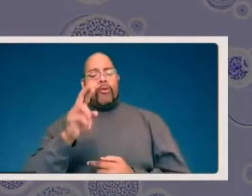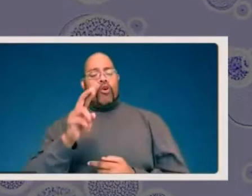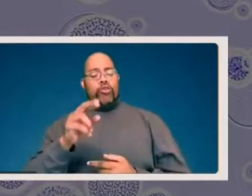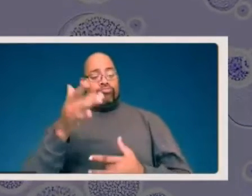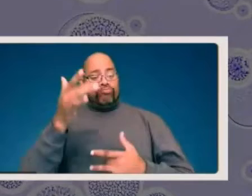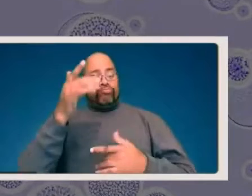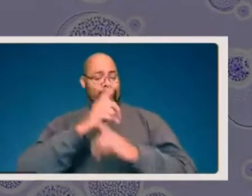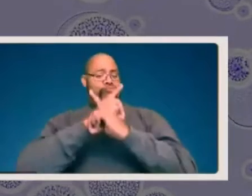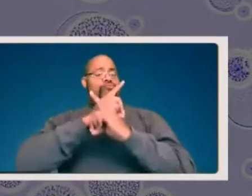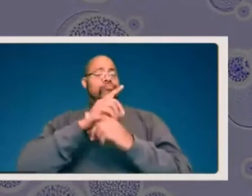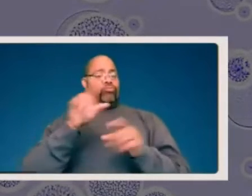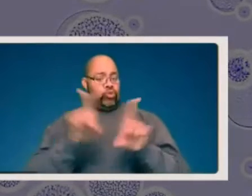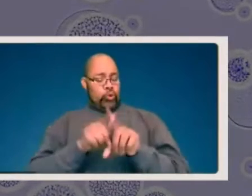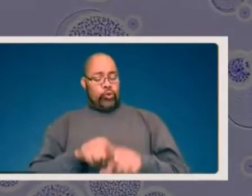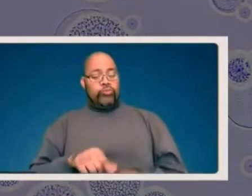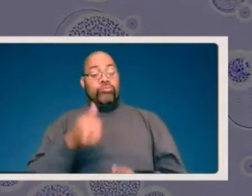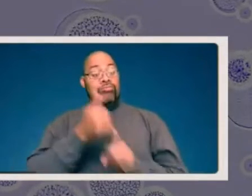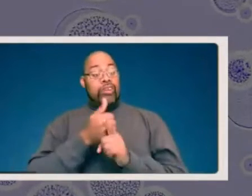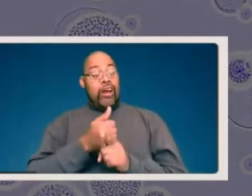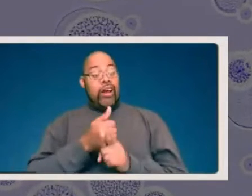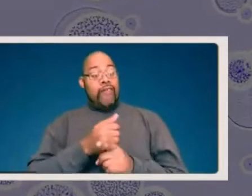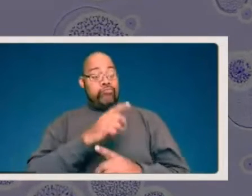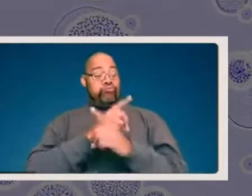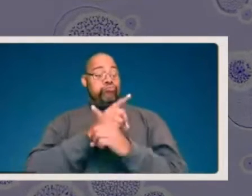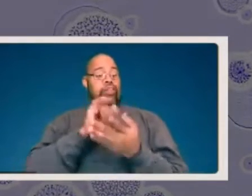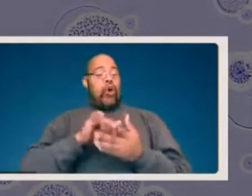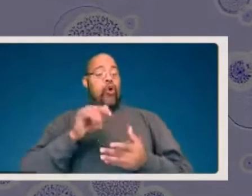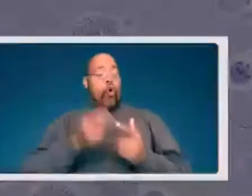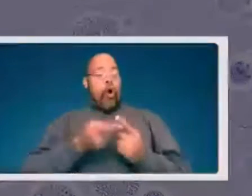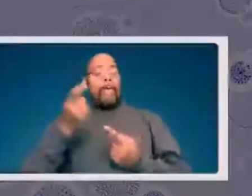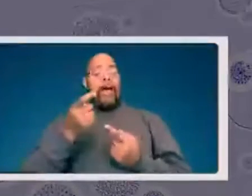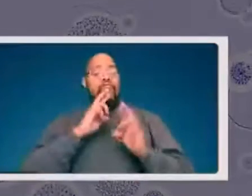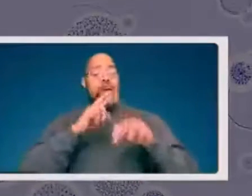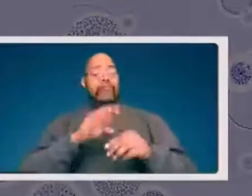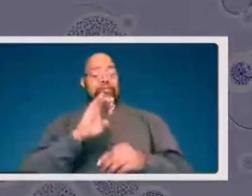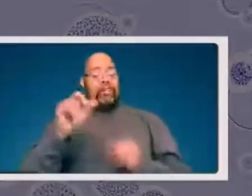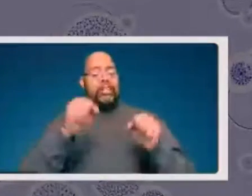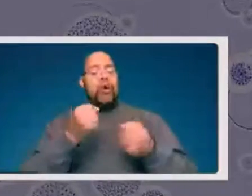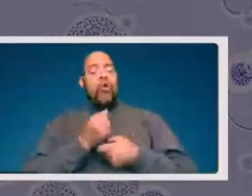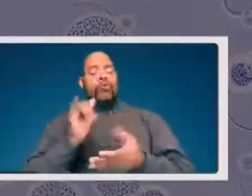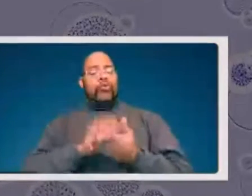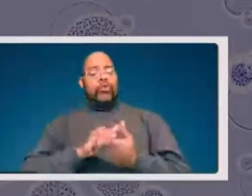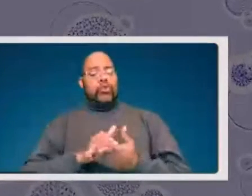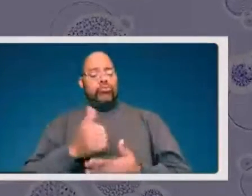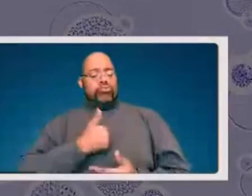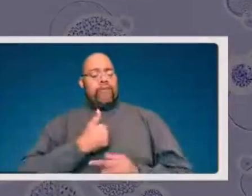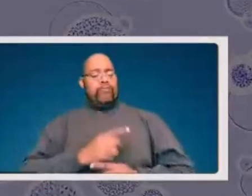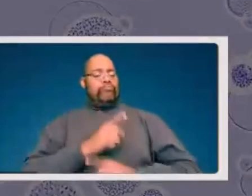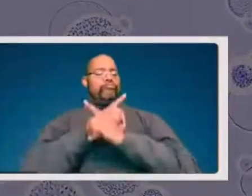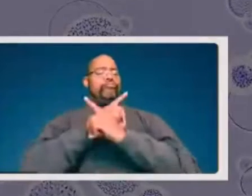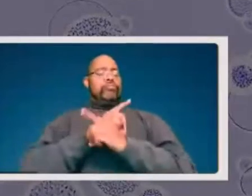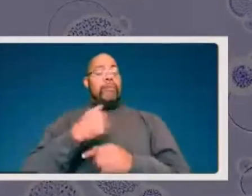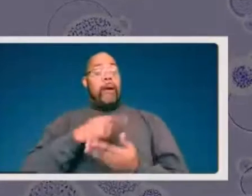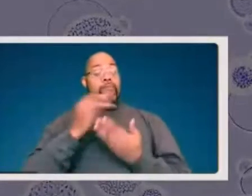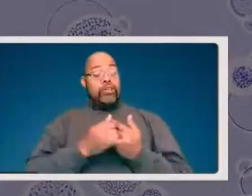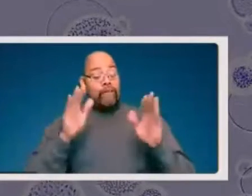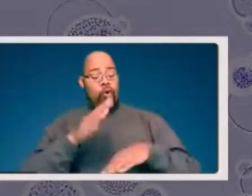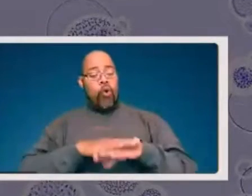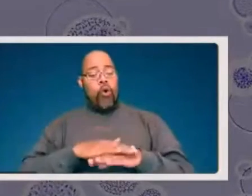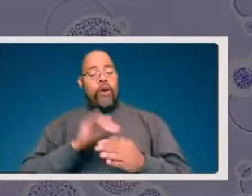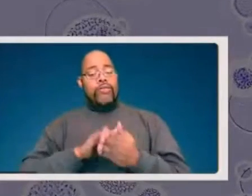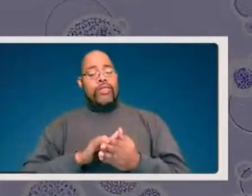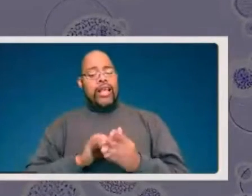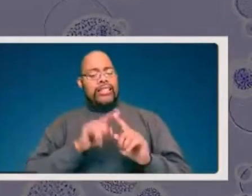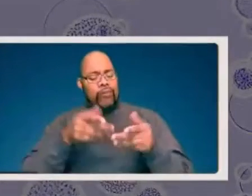of self-antigen recognition by autoreactive CD8 T cells, this can lead to autoimmunity. My project focuses on the